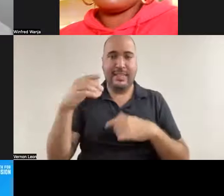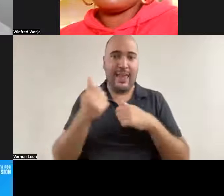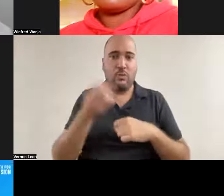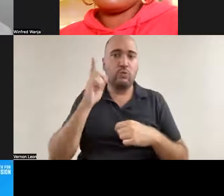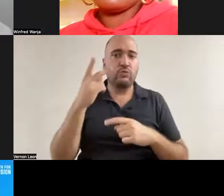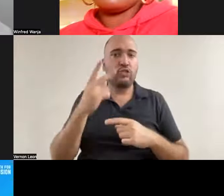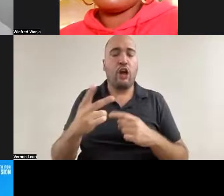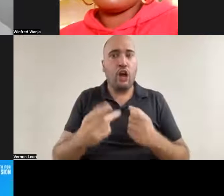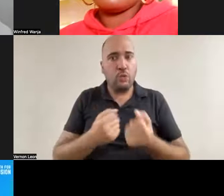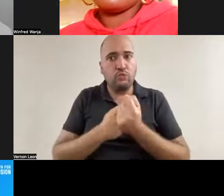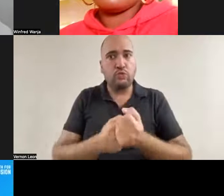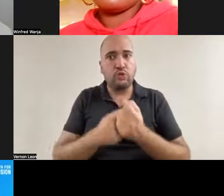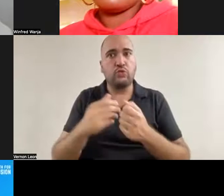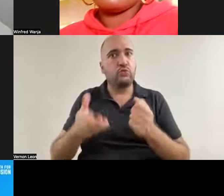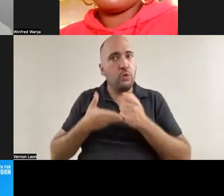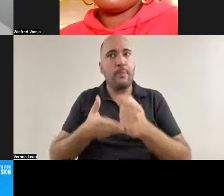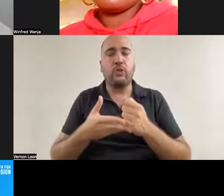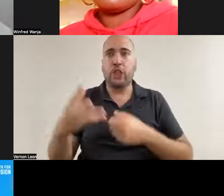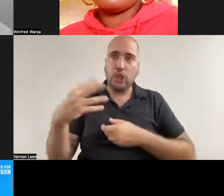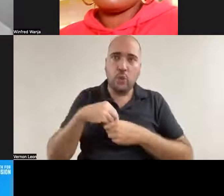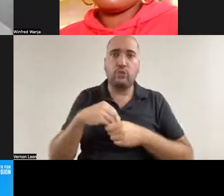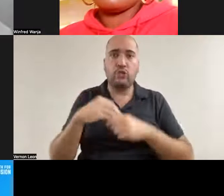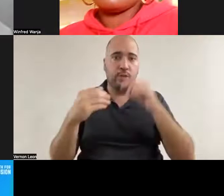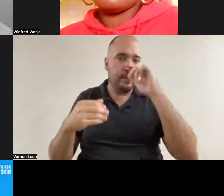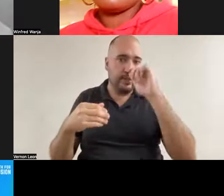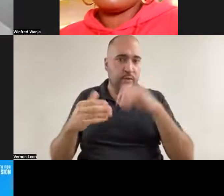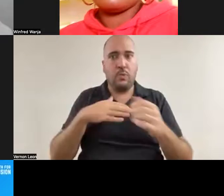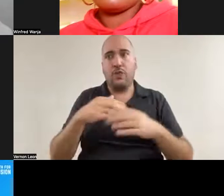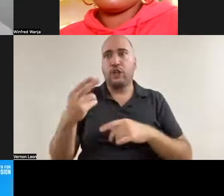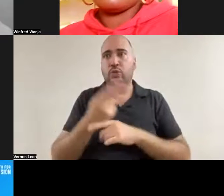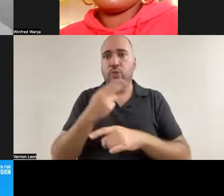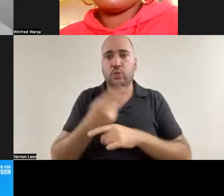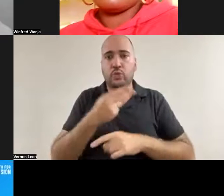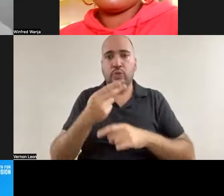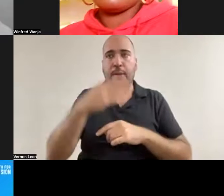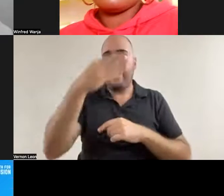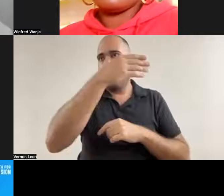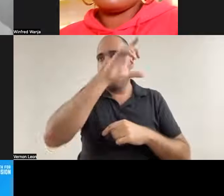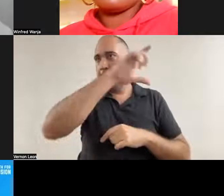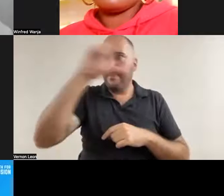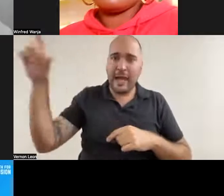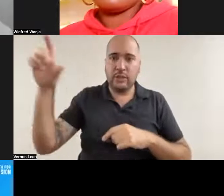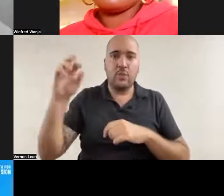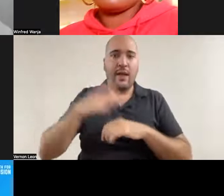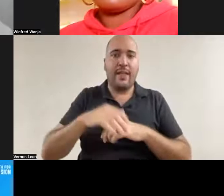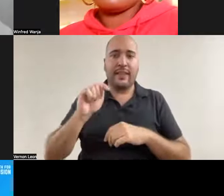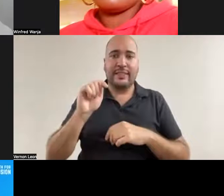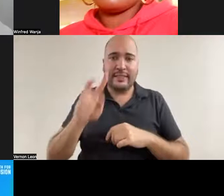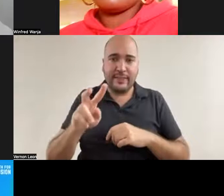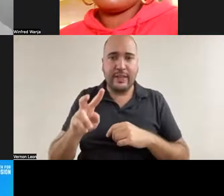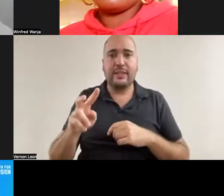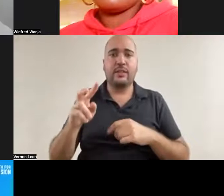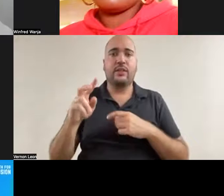was promoting inclusion, whether by using banners or on the TV. It